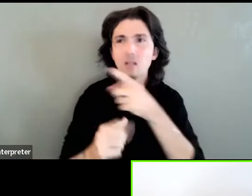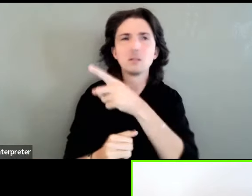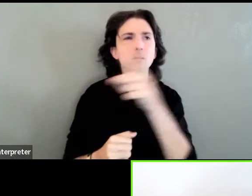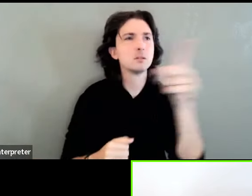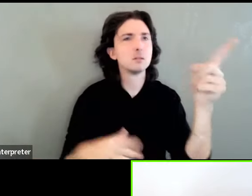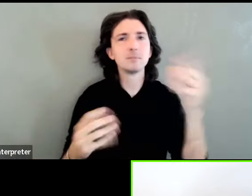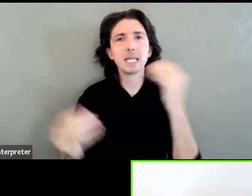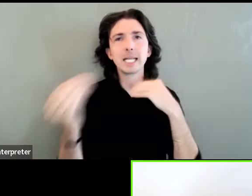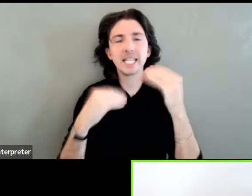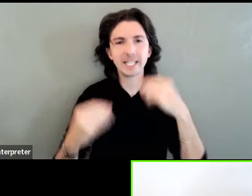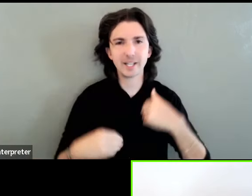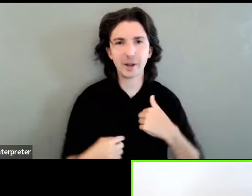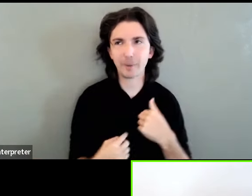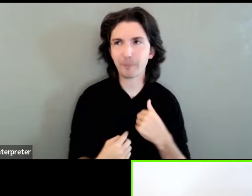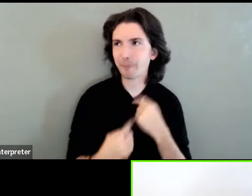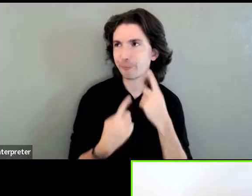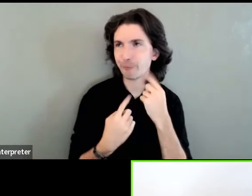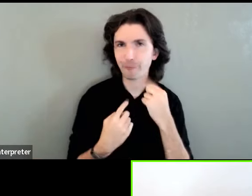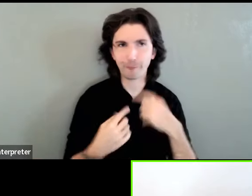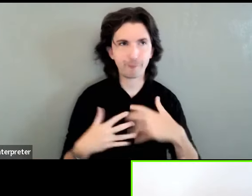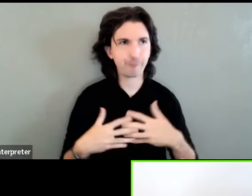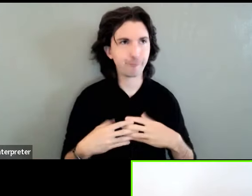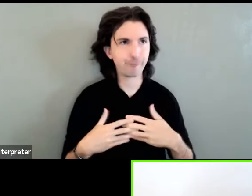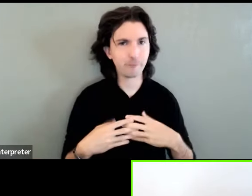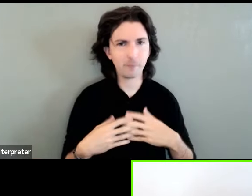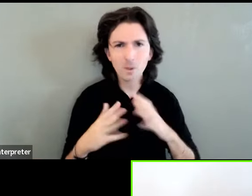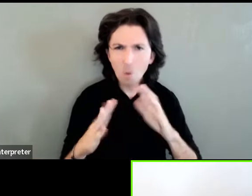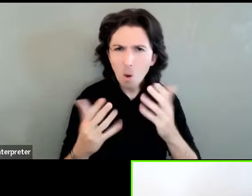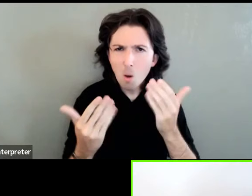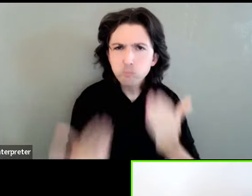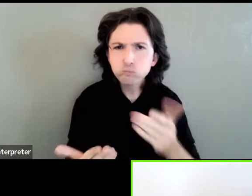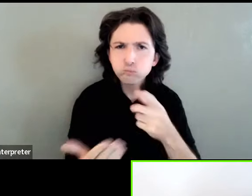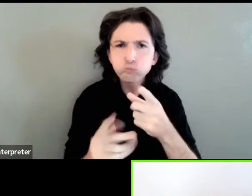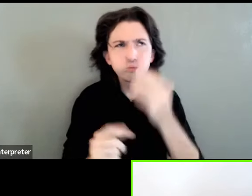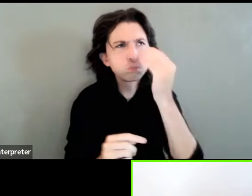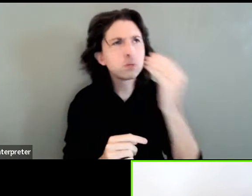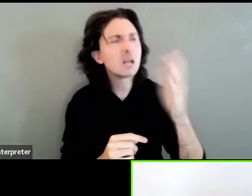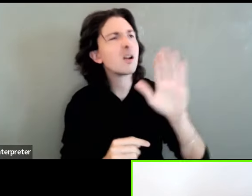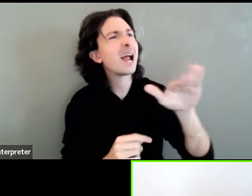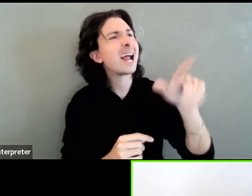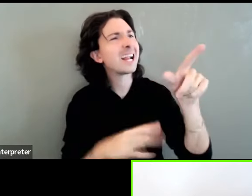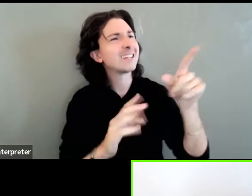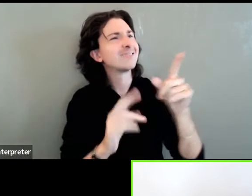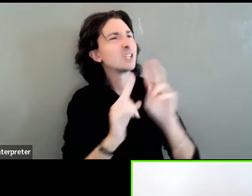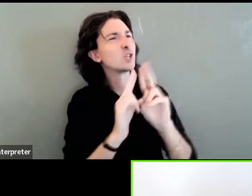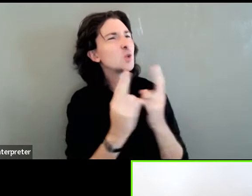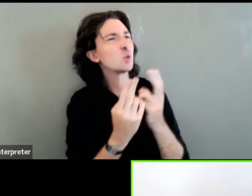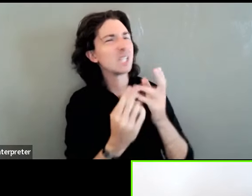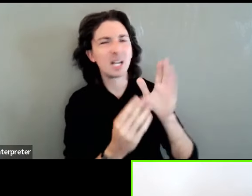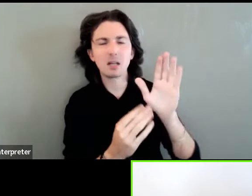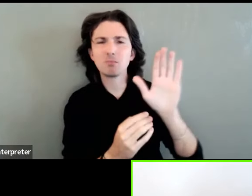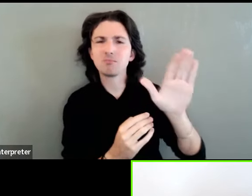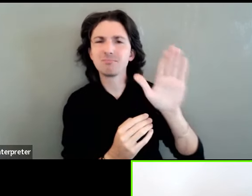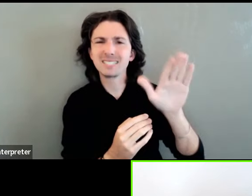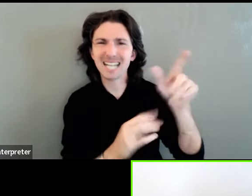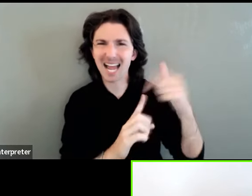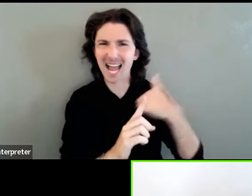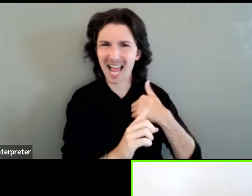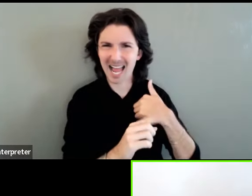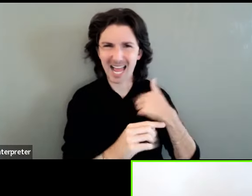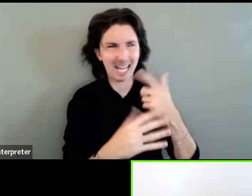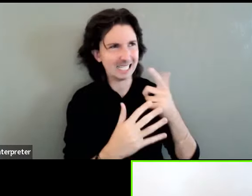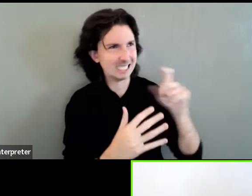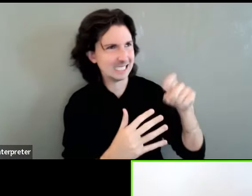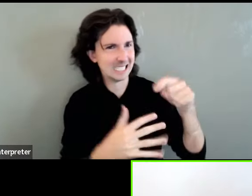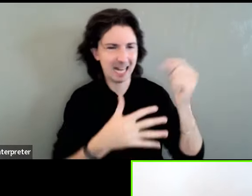with that, any difficulties, you can always reach out to the union and we can help facilitate that conversation. But that's really something that we want to get everybody on the same